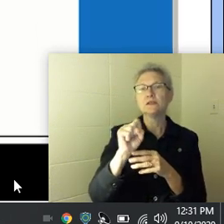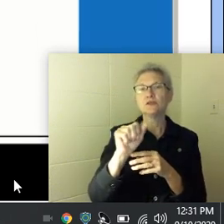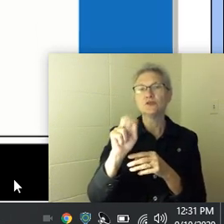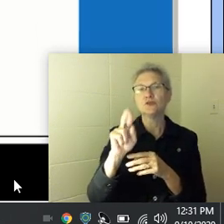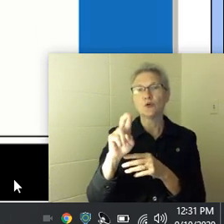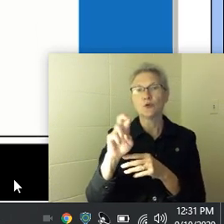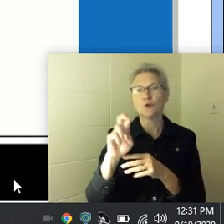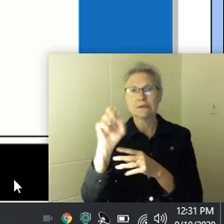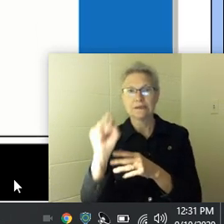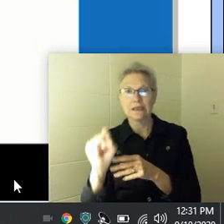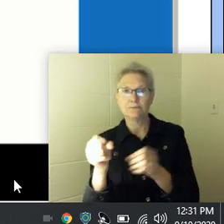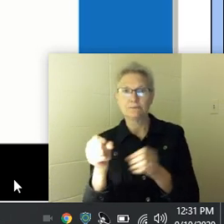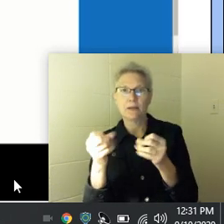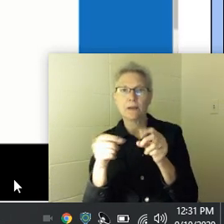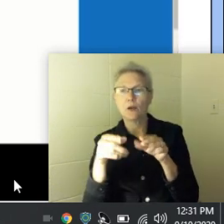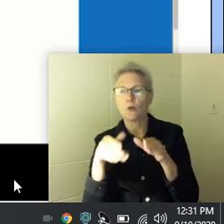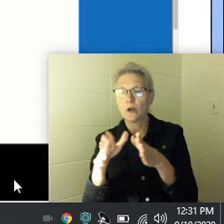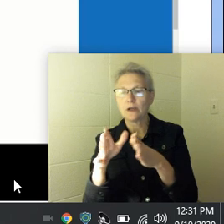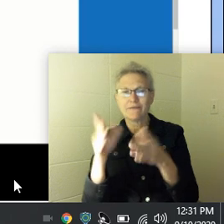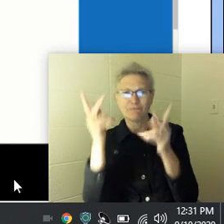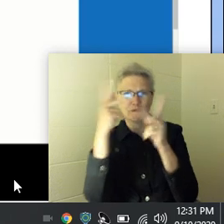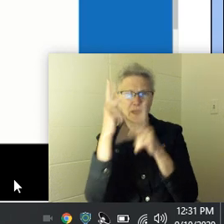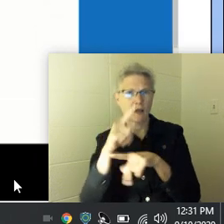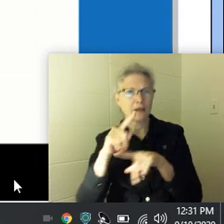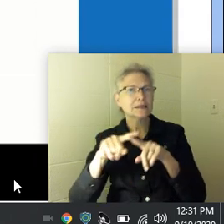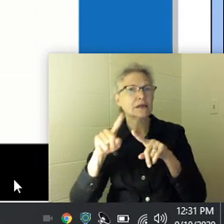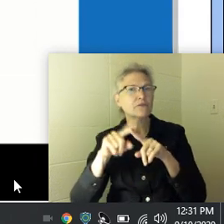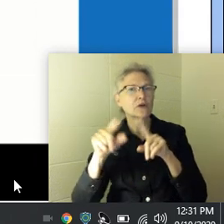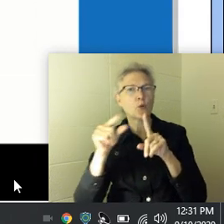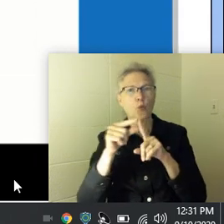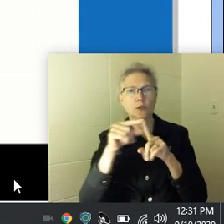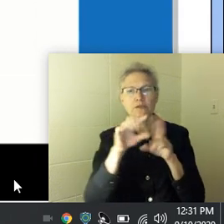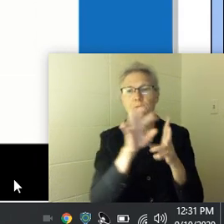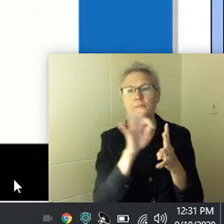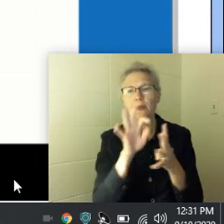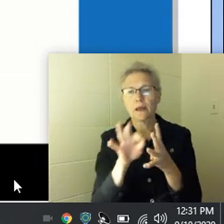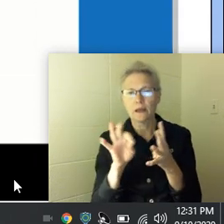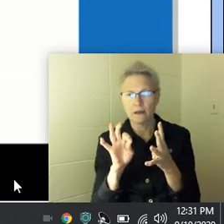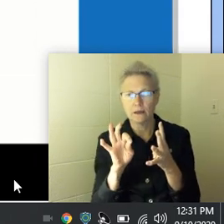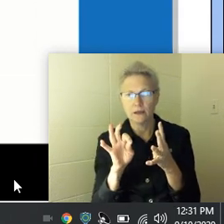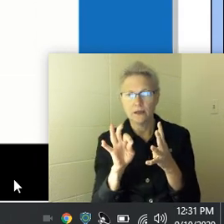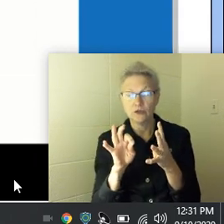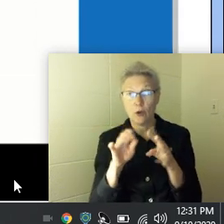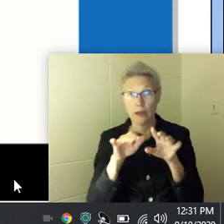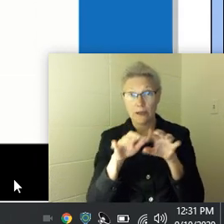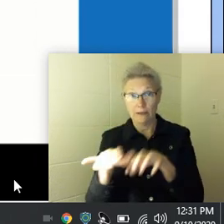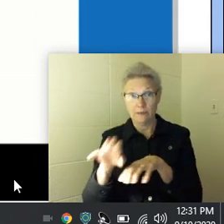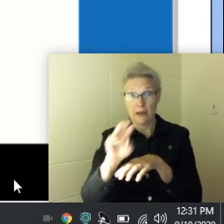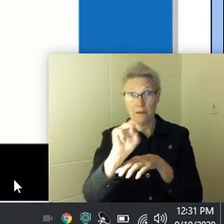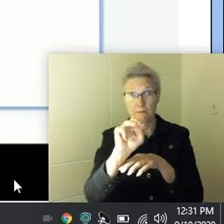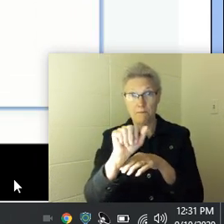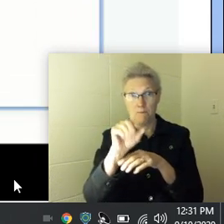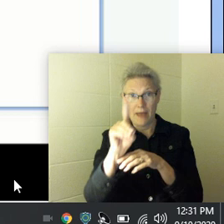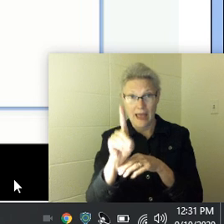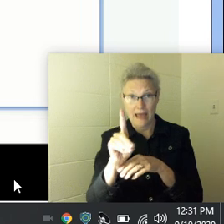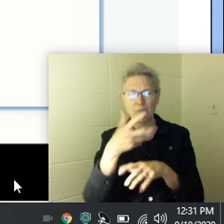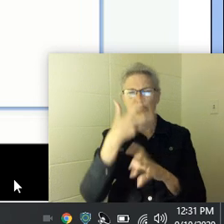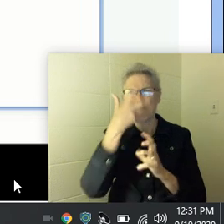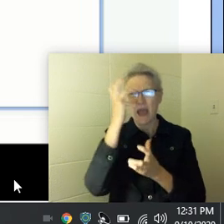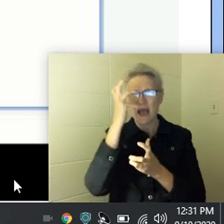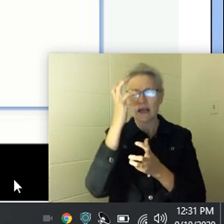out other words to use. So again, I typed in the word mad, and I got all of these great words as well. So again,